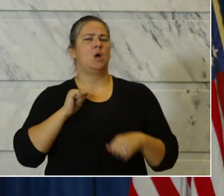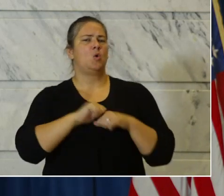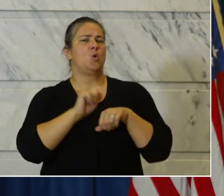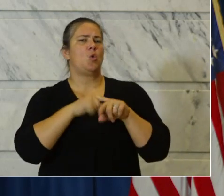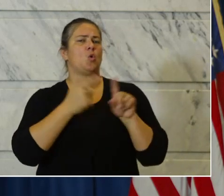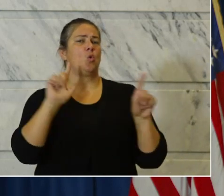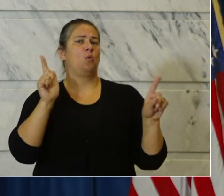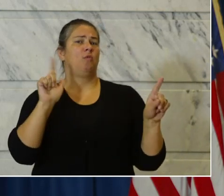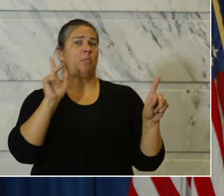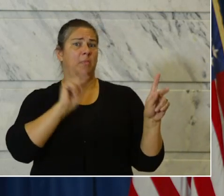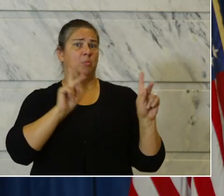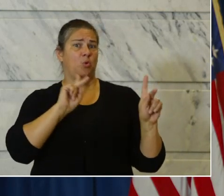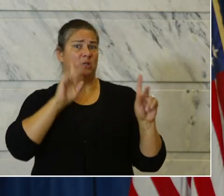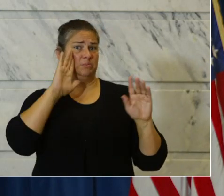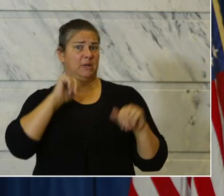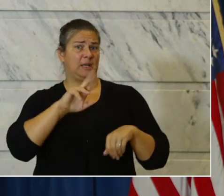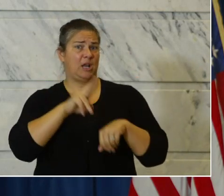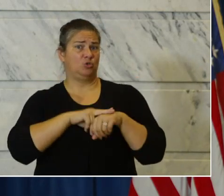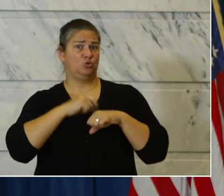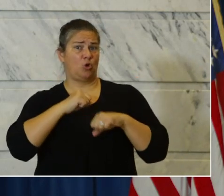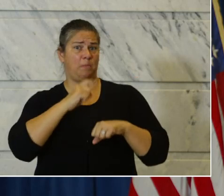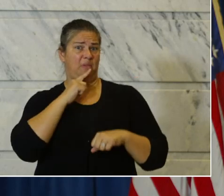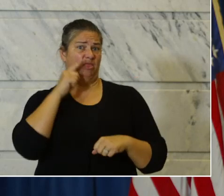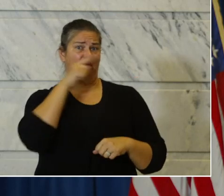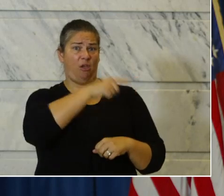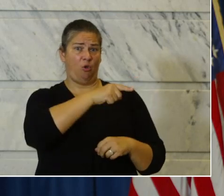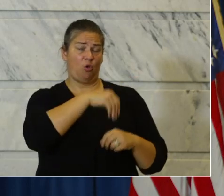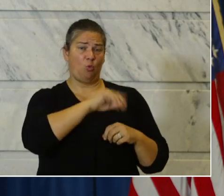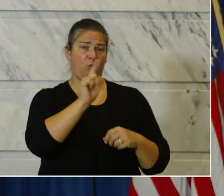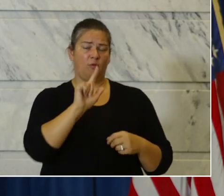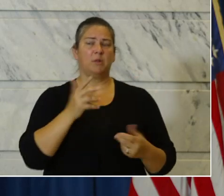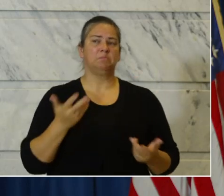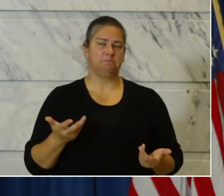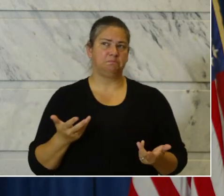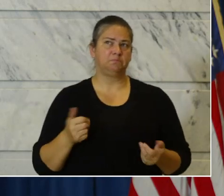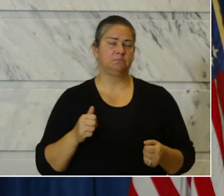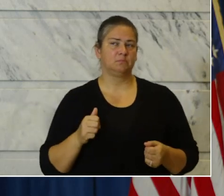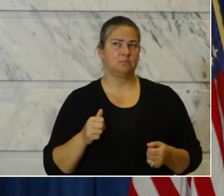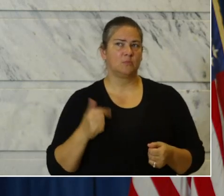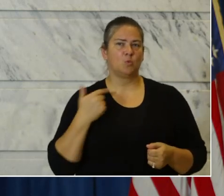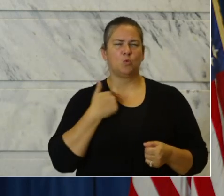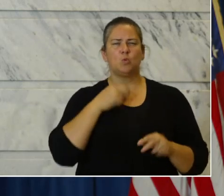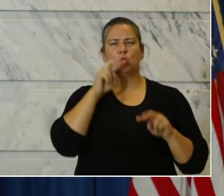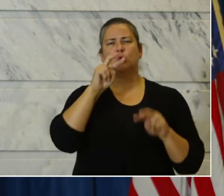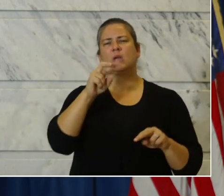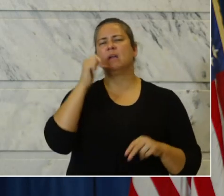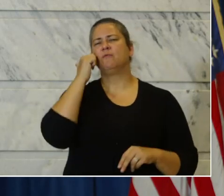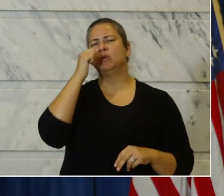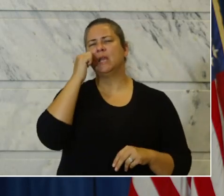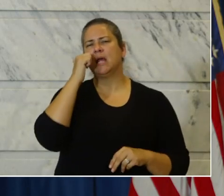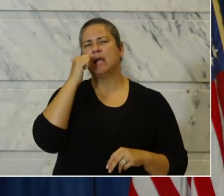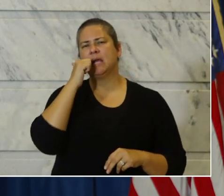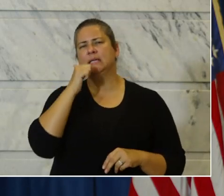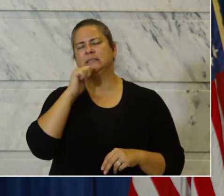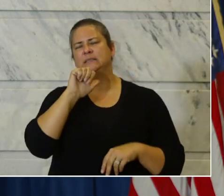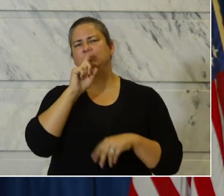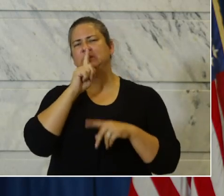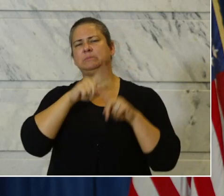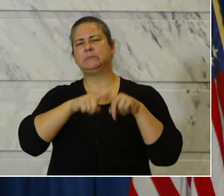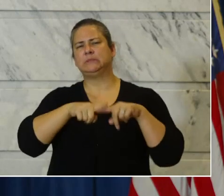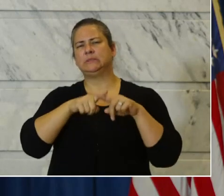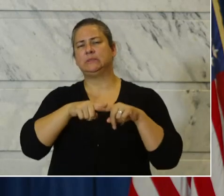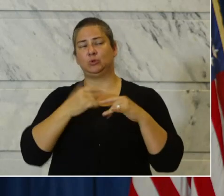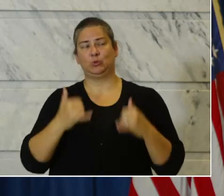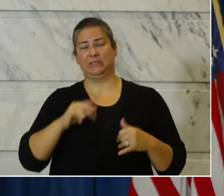expect the National Guard to be there? You know, that's something that we look at on a day-to-day basis. Today will just be the